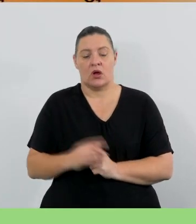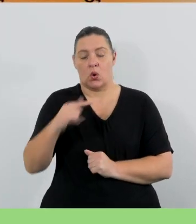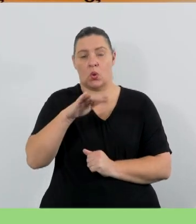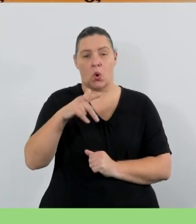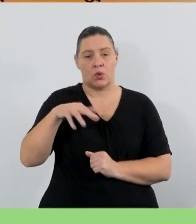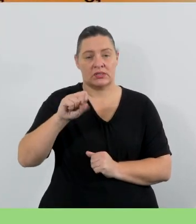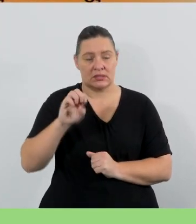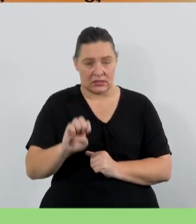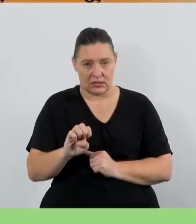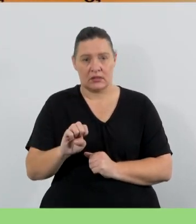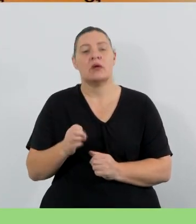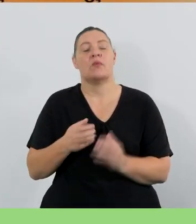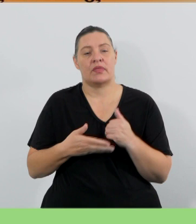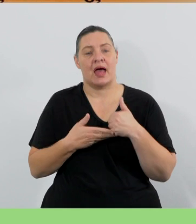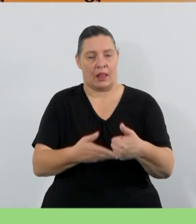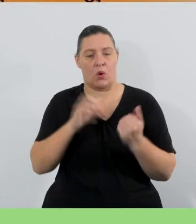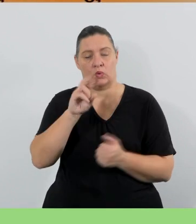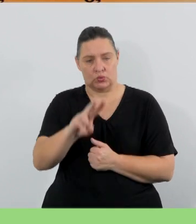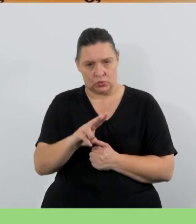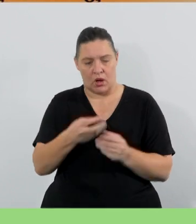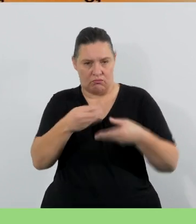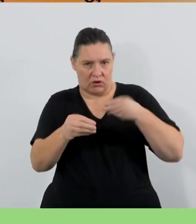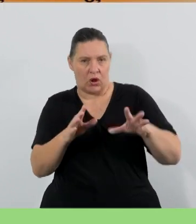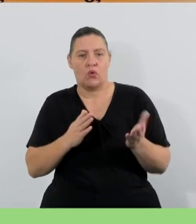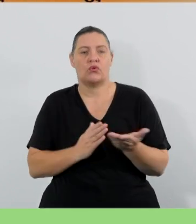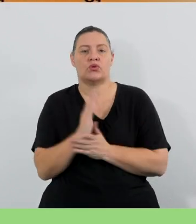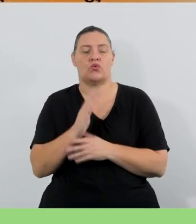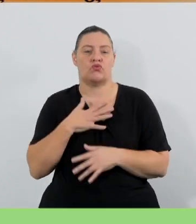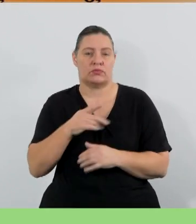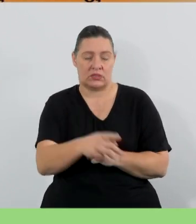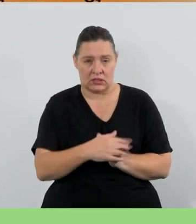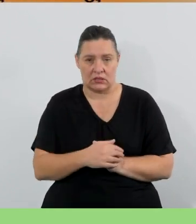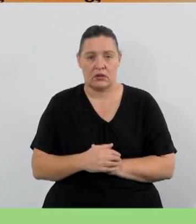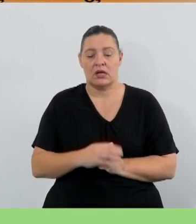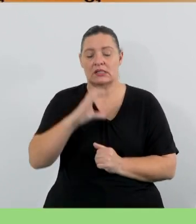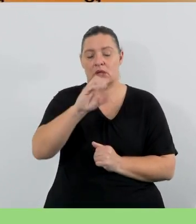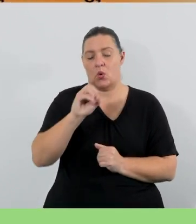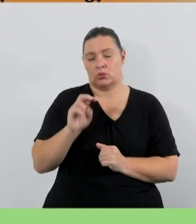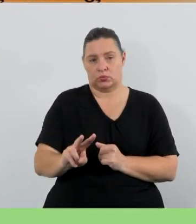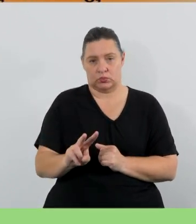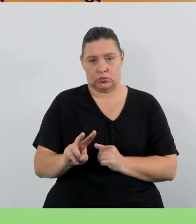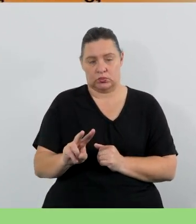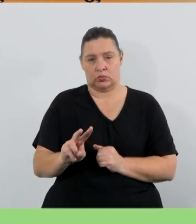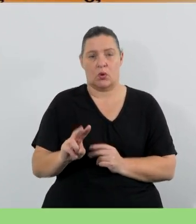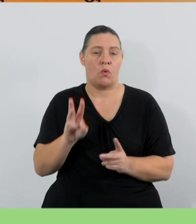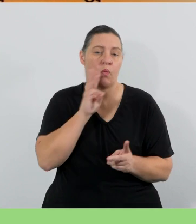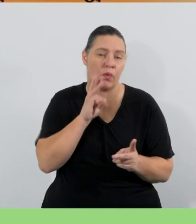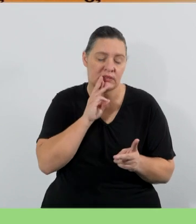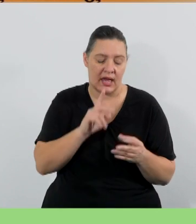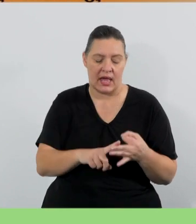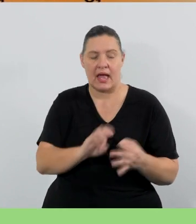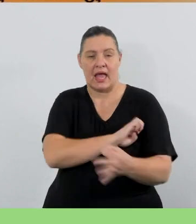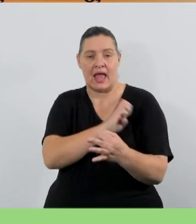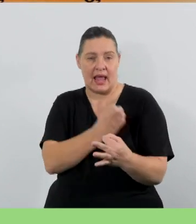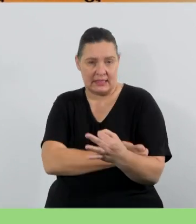The glucose is broken down with the help of oxygen during respiration. Carbon dioxide, water,